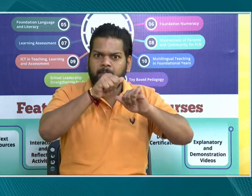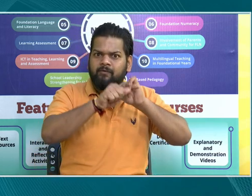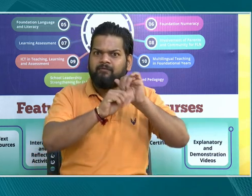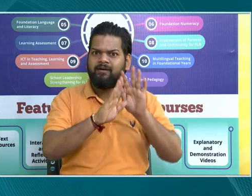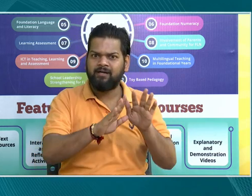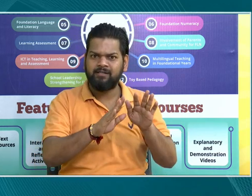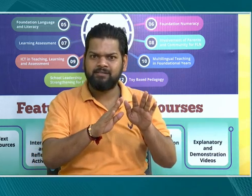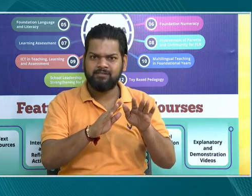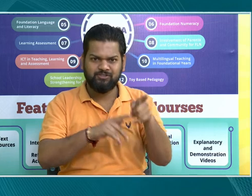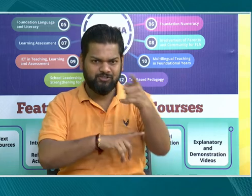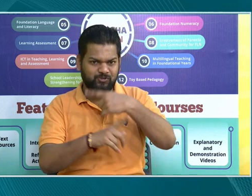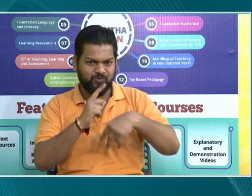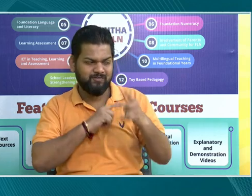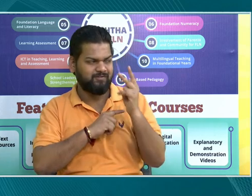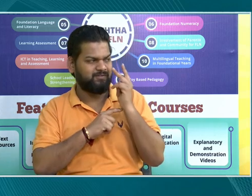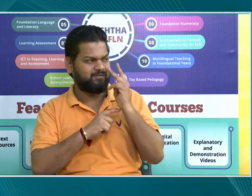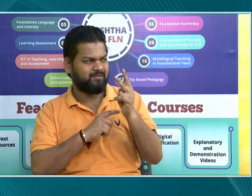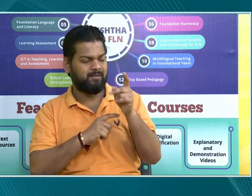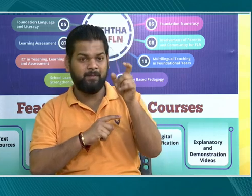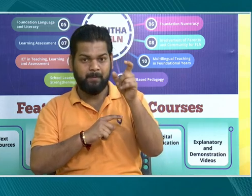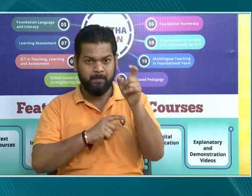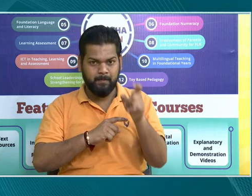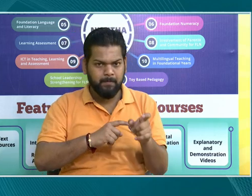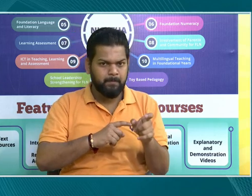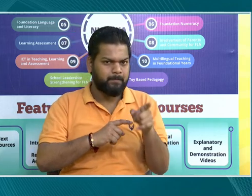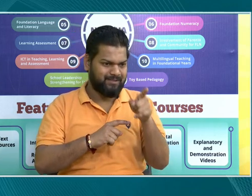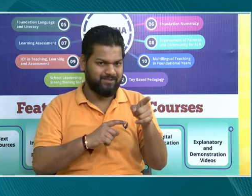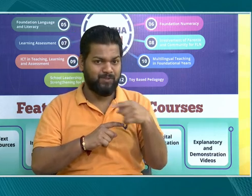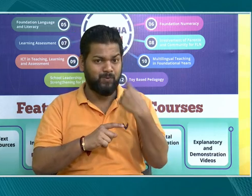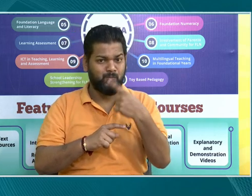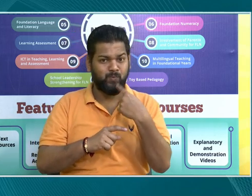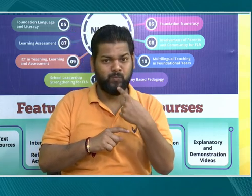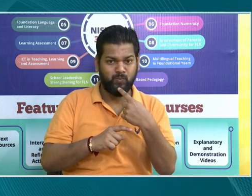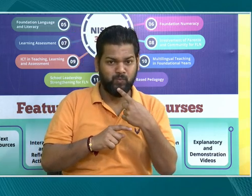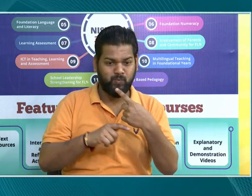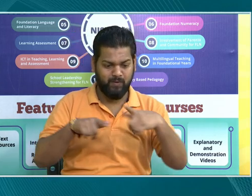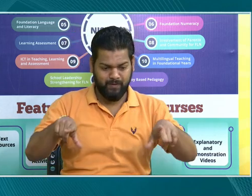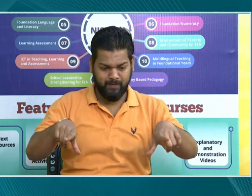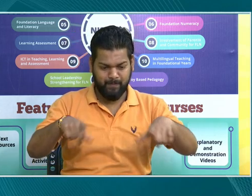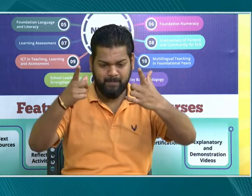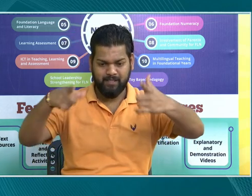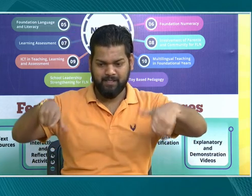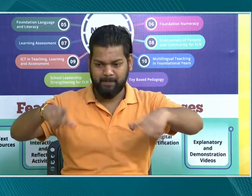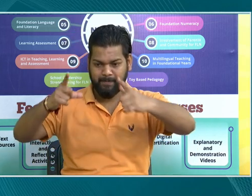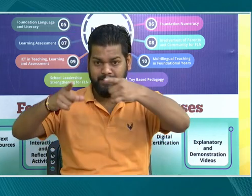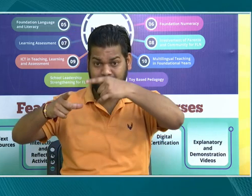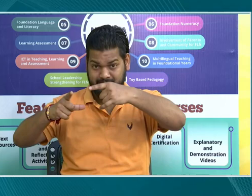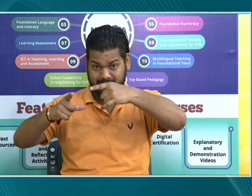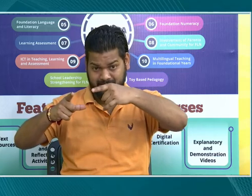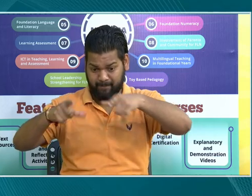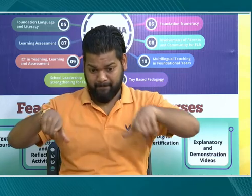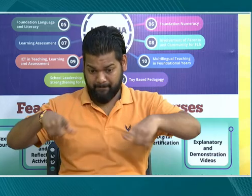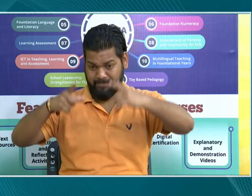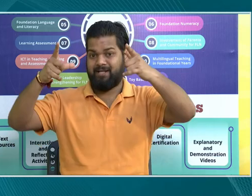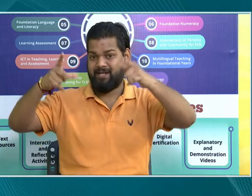This is the person whom we can say that he is a dendrocannabinoid. Can you see this person?